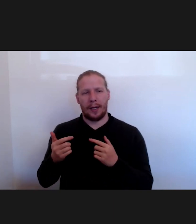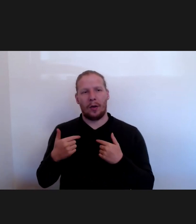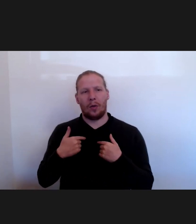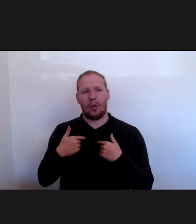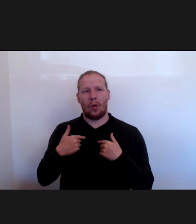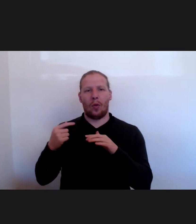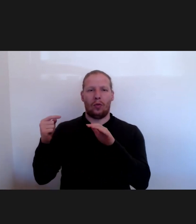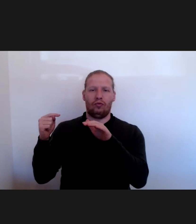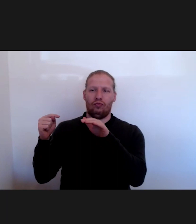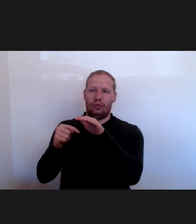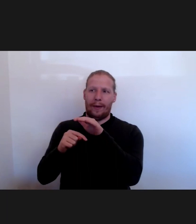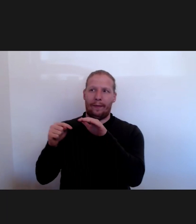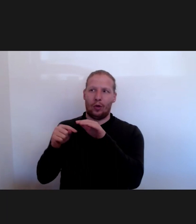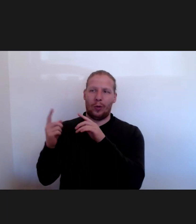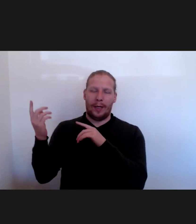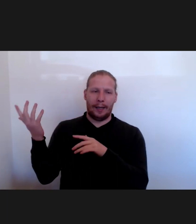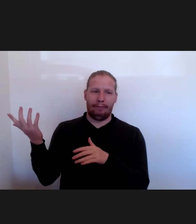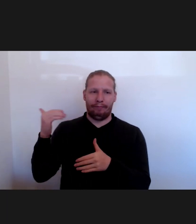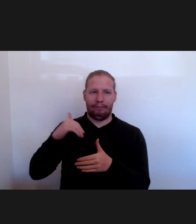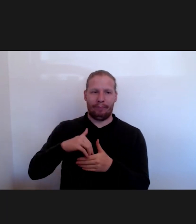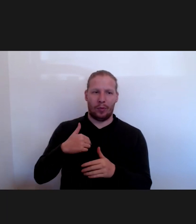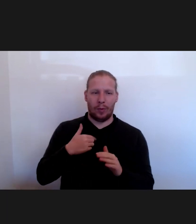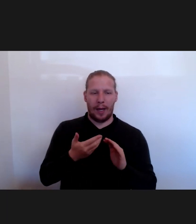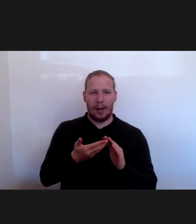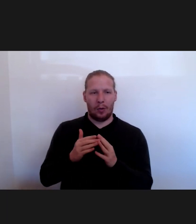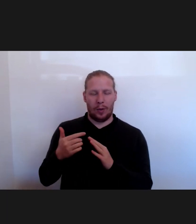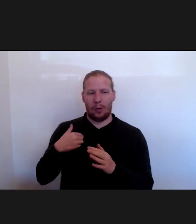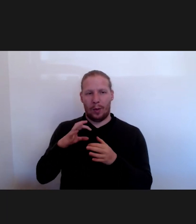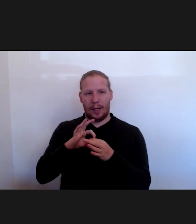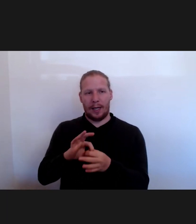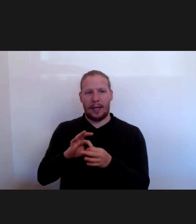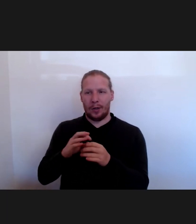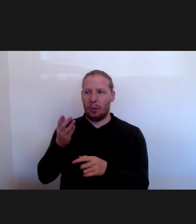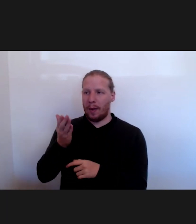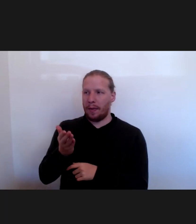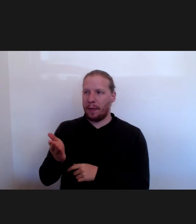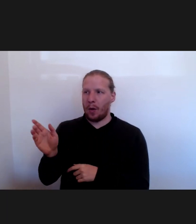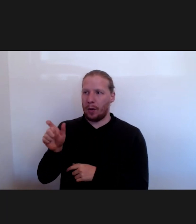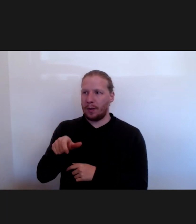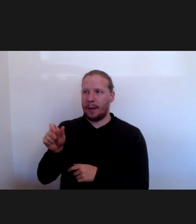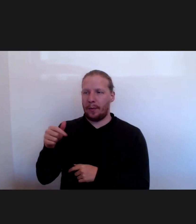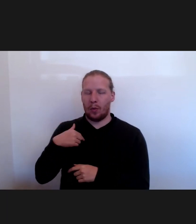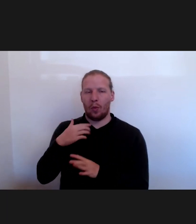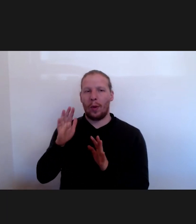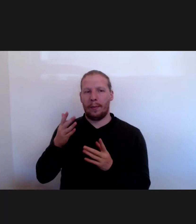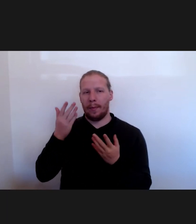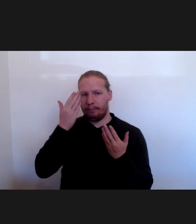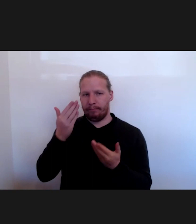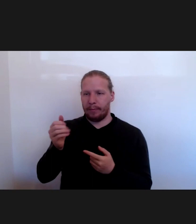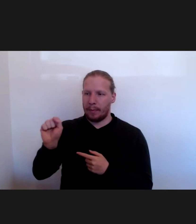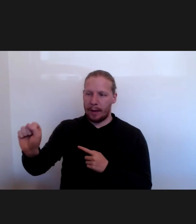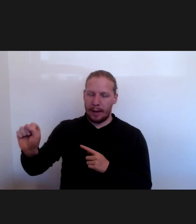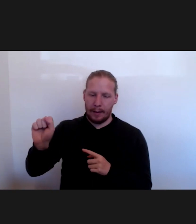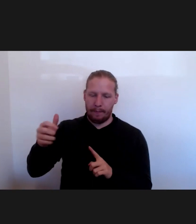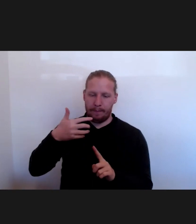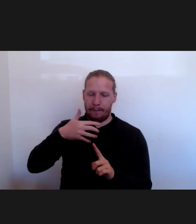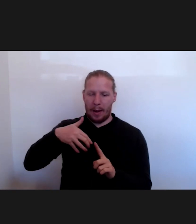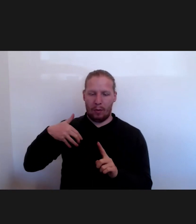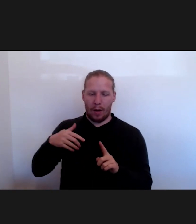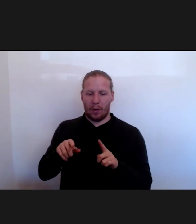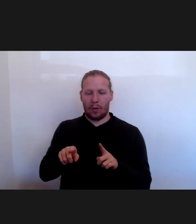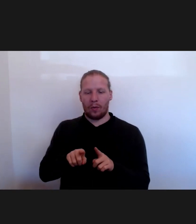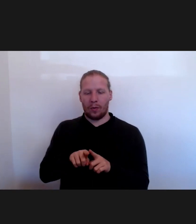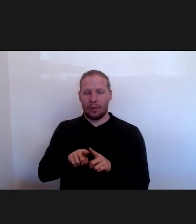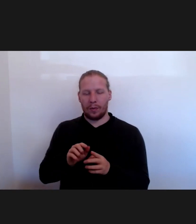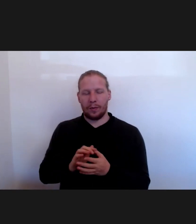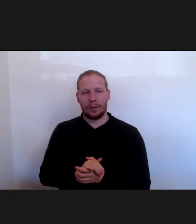background community that we are engaging with. So we have to be mindful of their background as well, and have